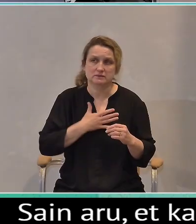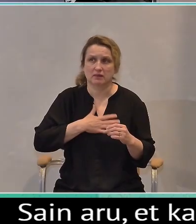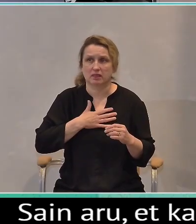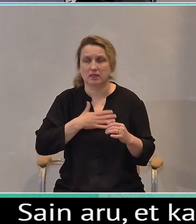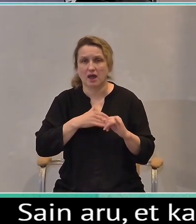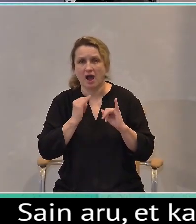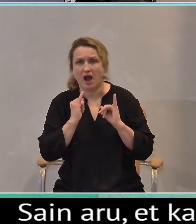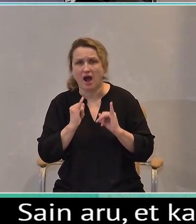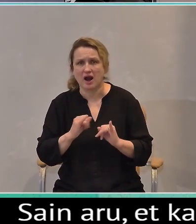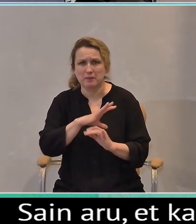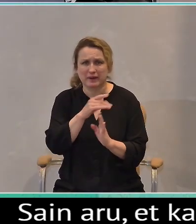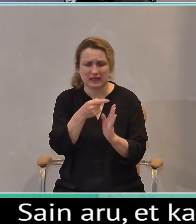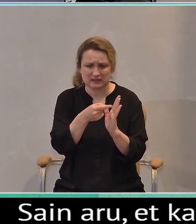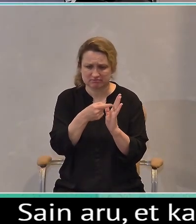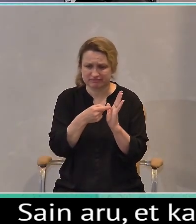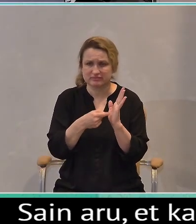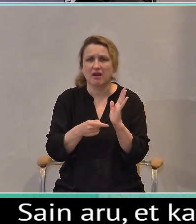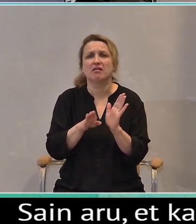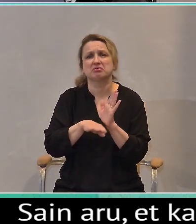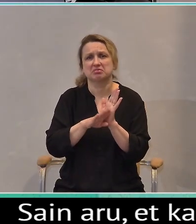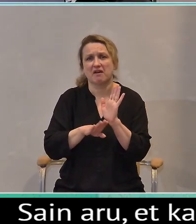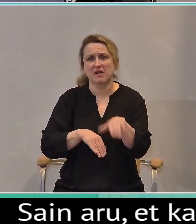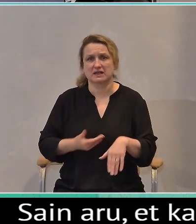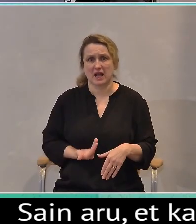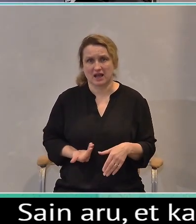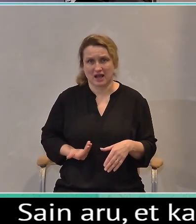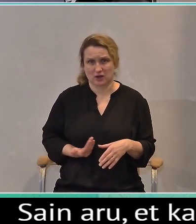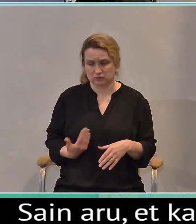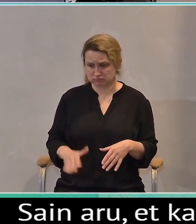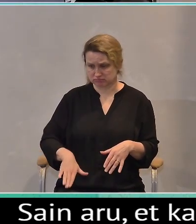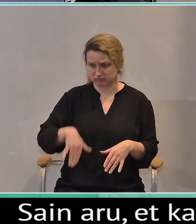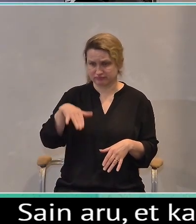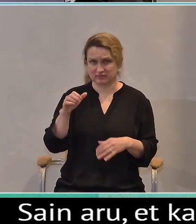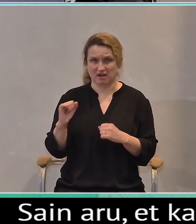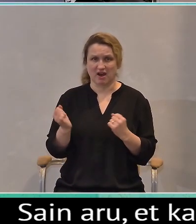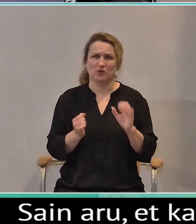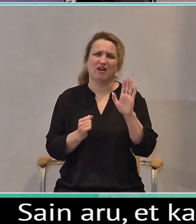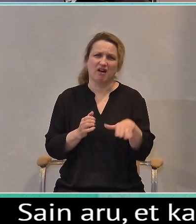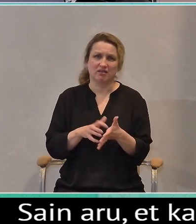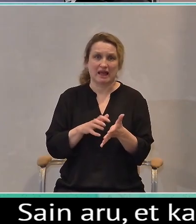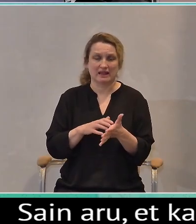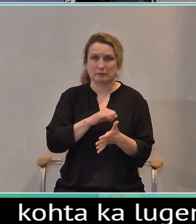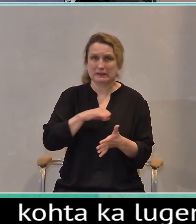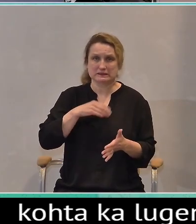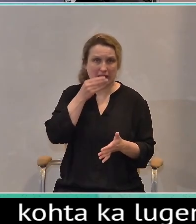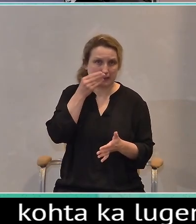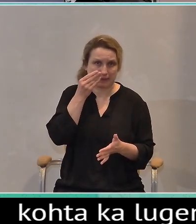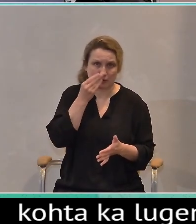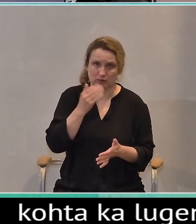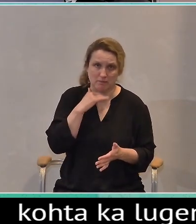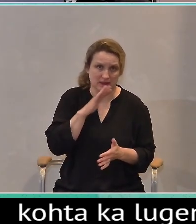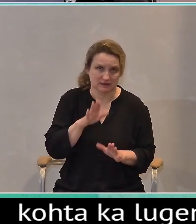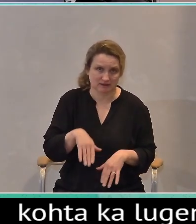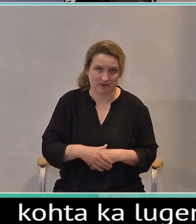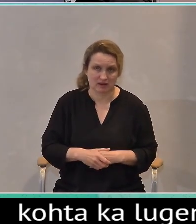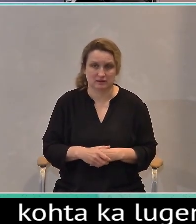have lived with all these symptoms throughout your life, then you start thinking that this is what normal life is like. And